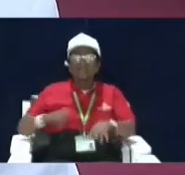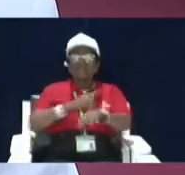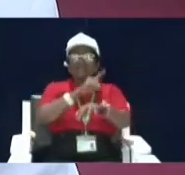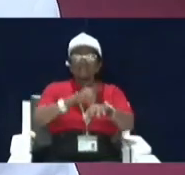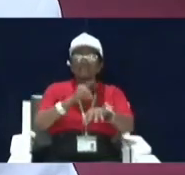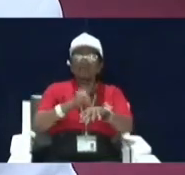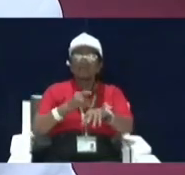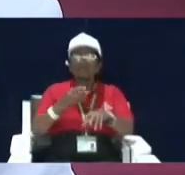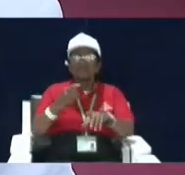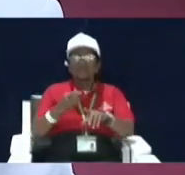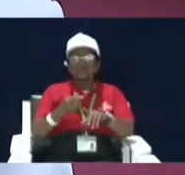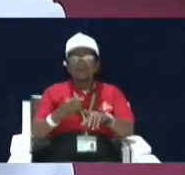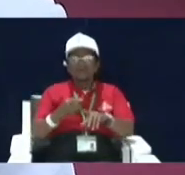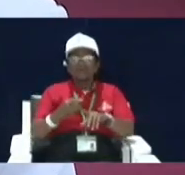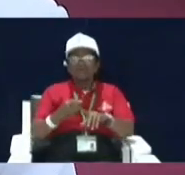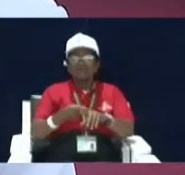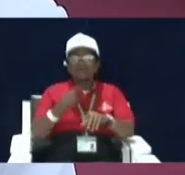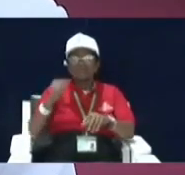From the womb of Hannah